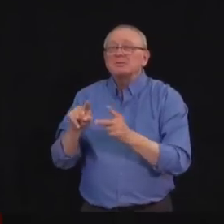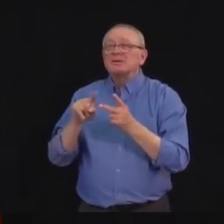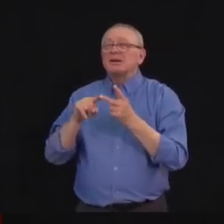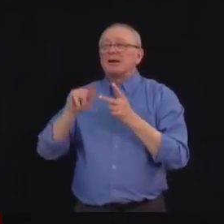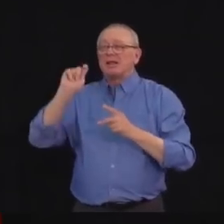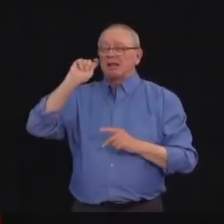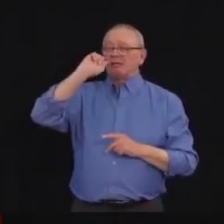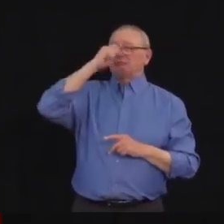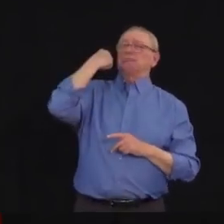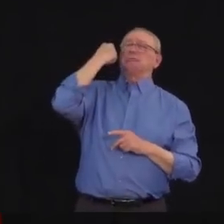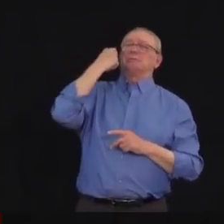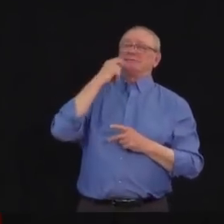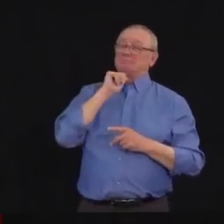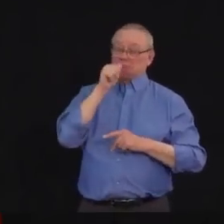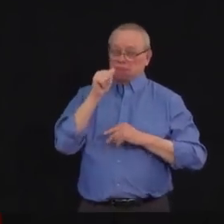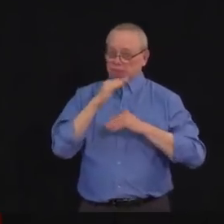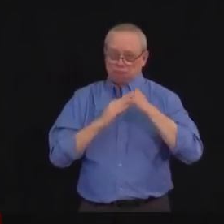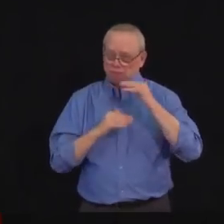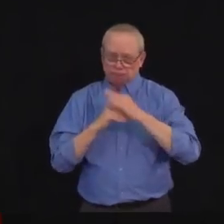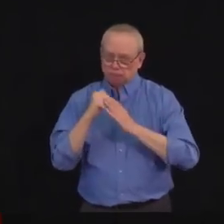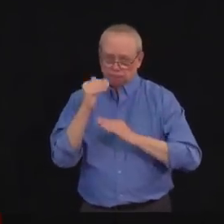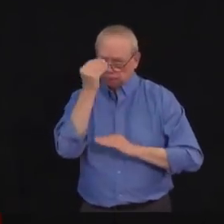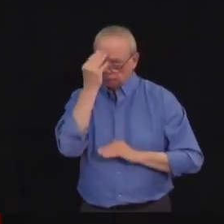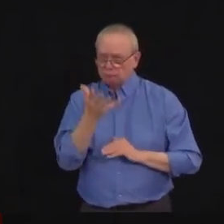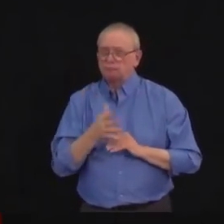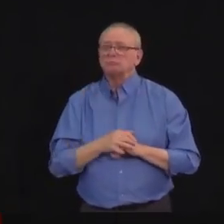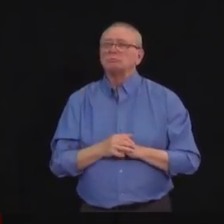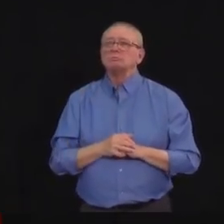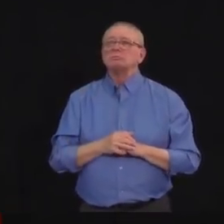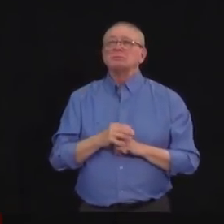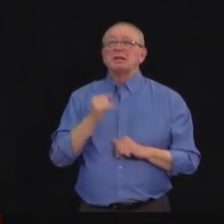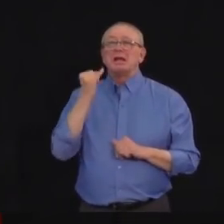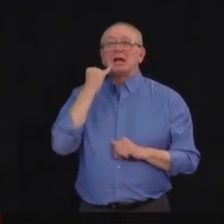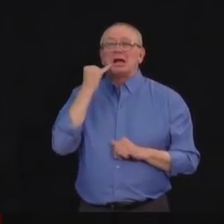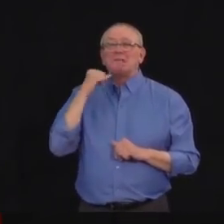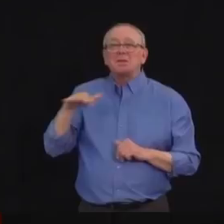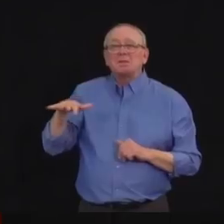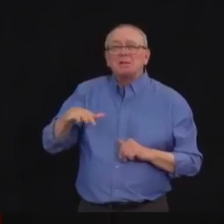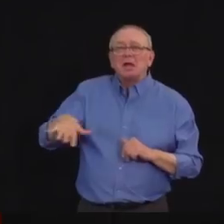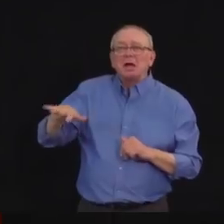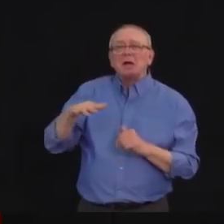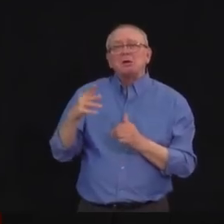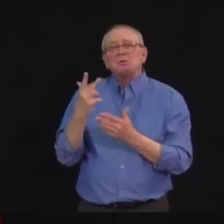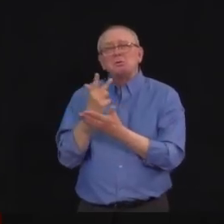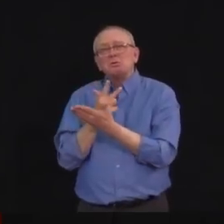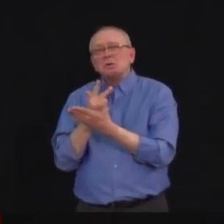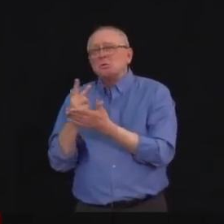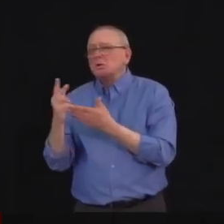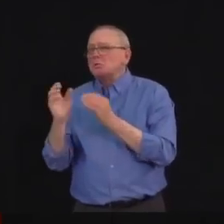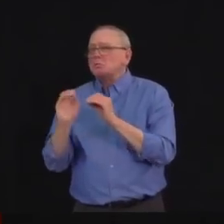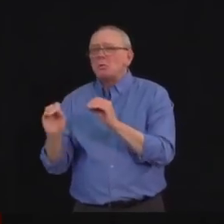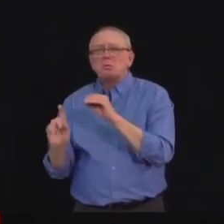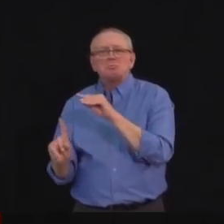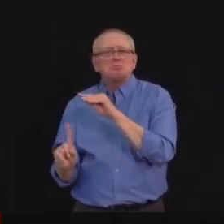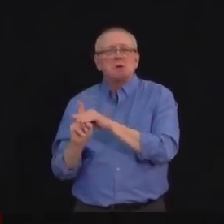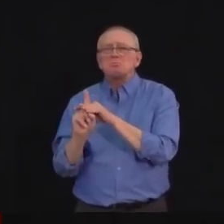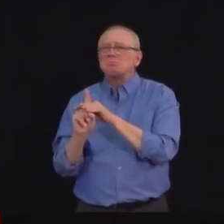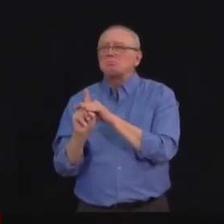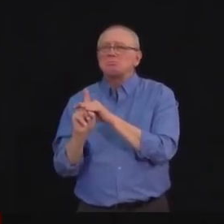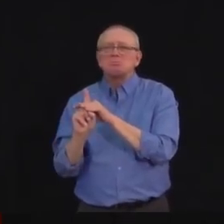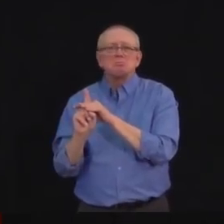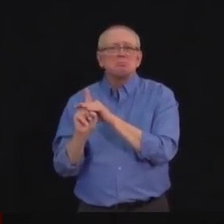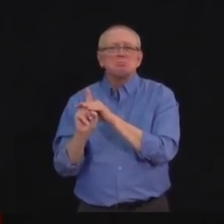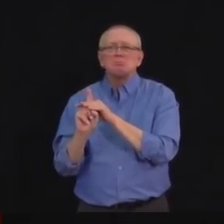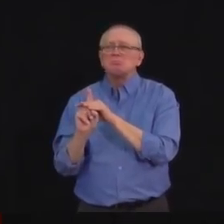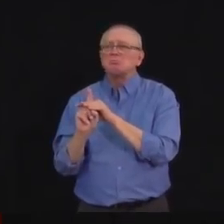there's an outbreak where there's been no new cases for 3 weeks, and it looks like we might have things well under control, that particular site may not